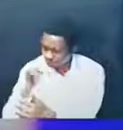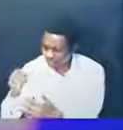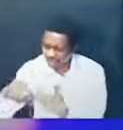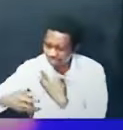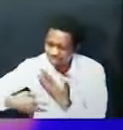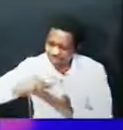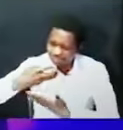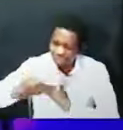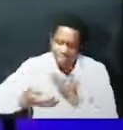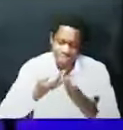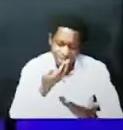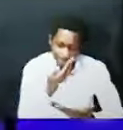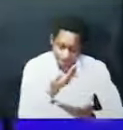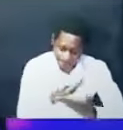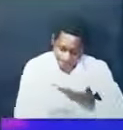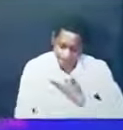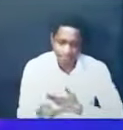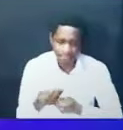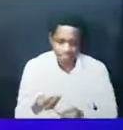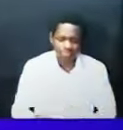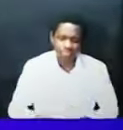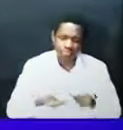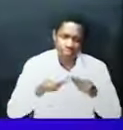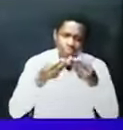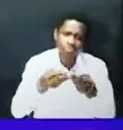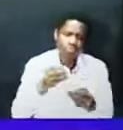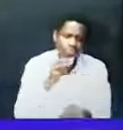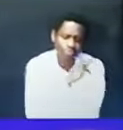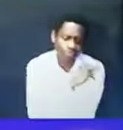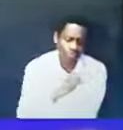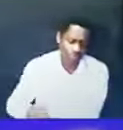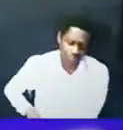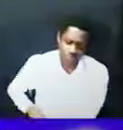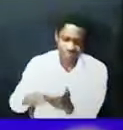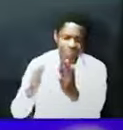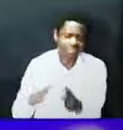So Israel has finally produced the Messiah. Israel, the